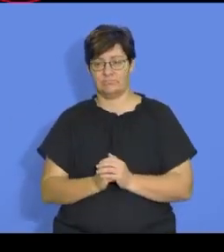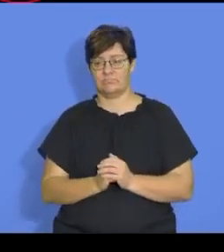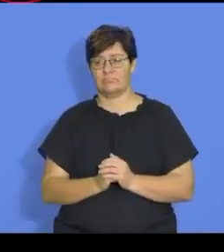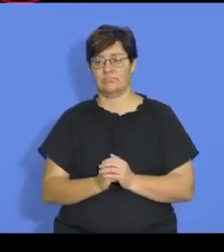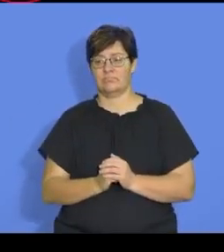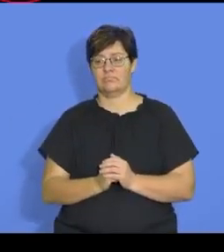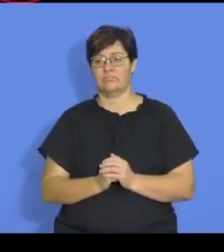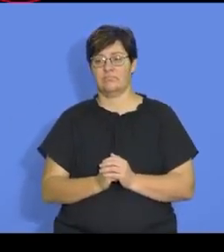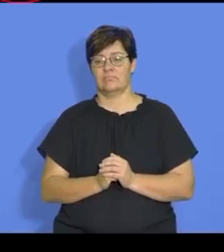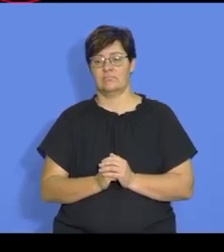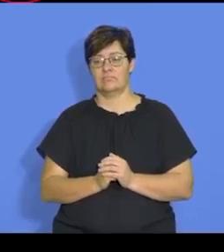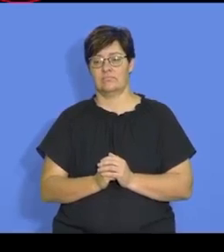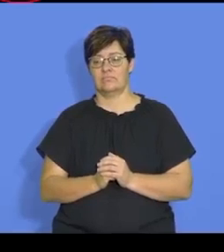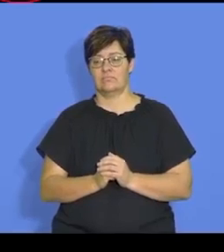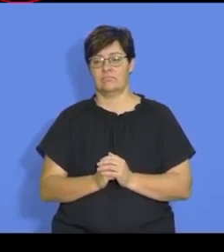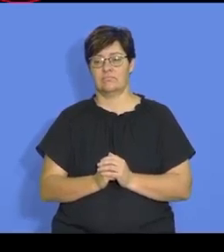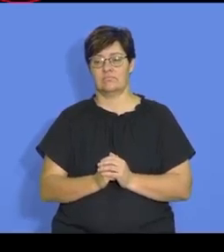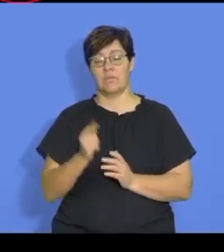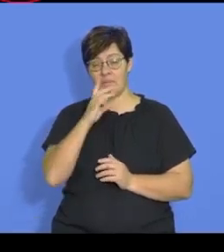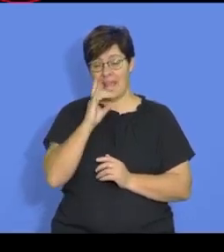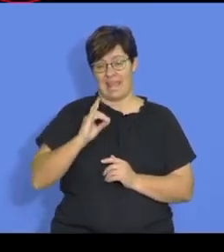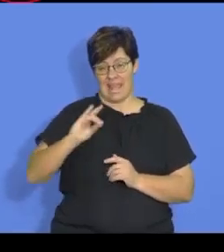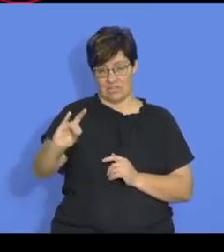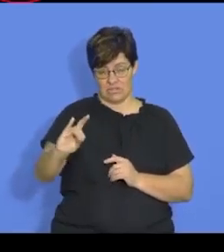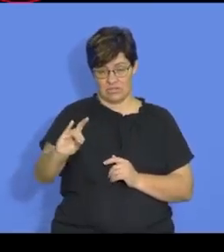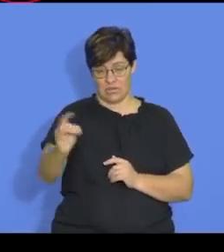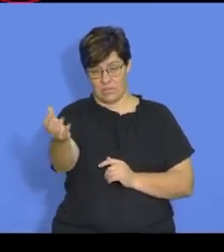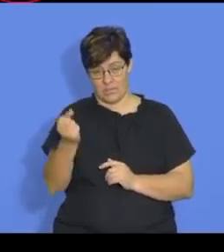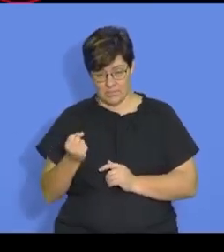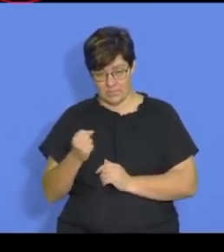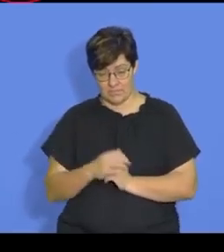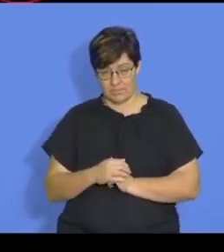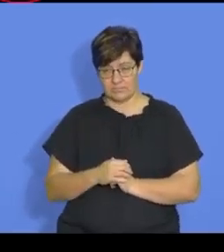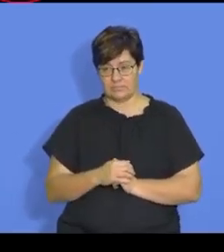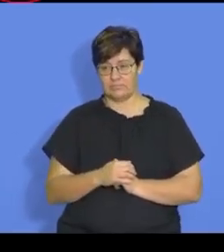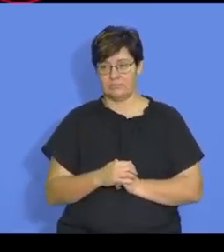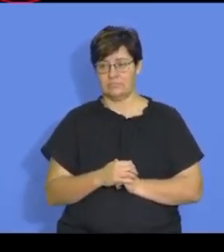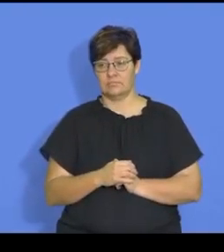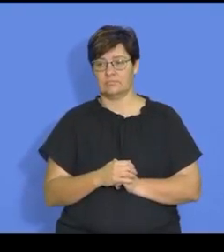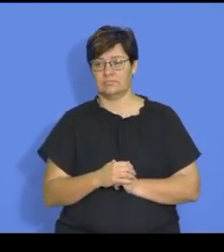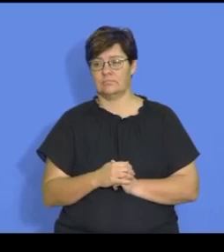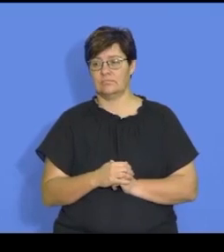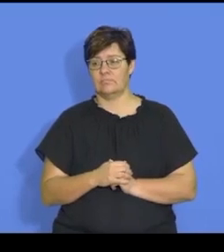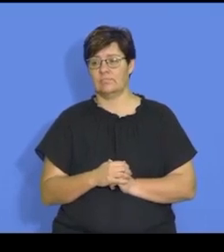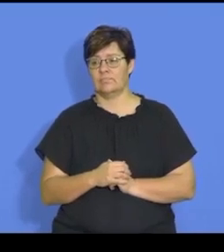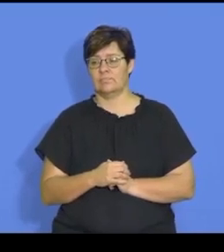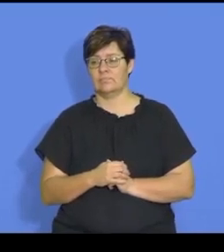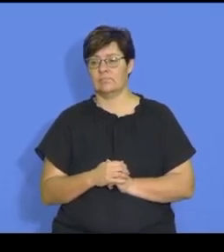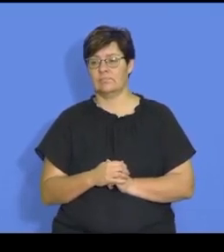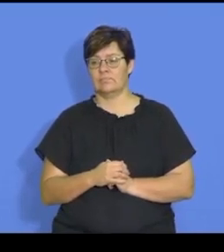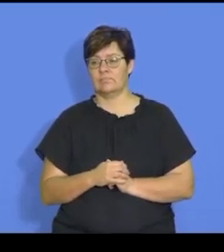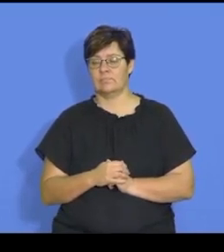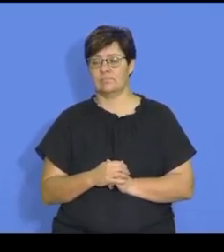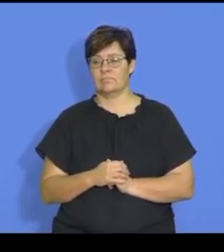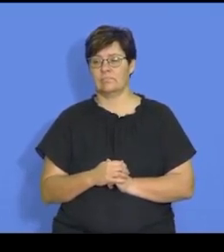mention that it was cash, so that's how she decreased her capital. Right,